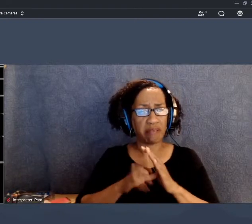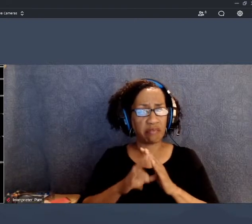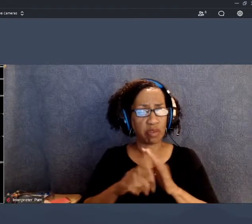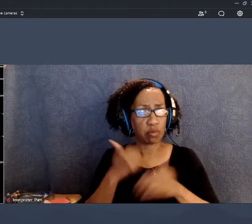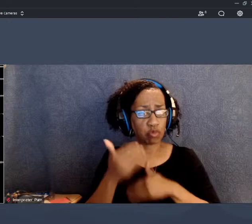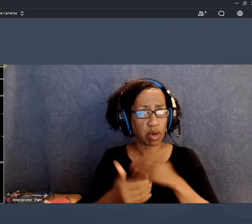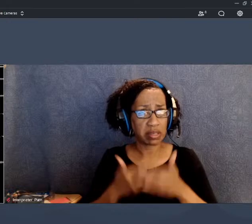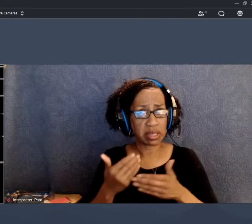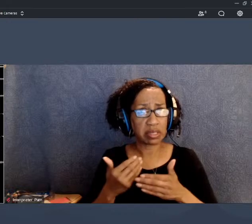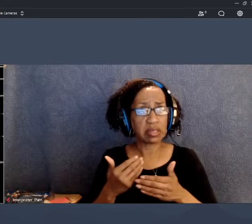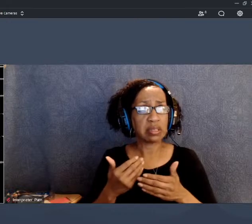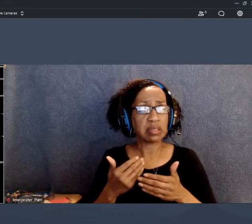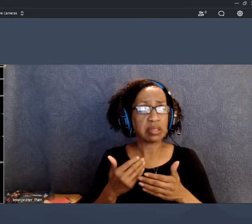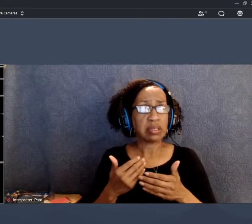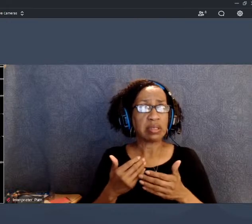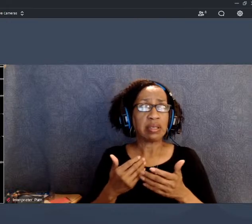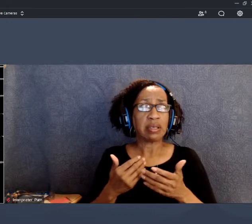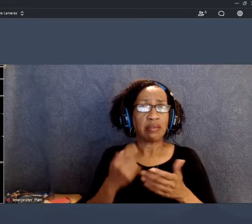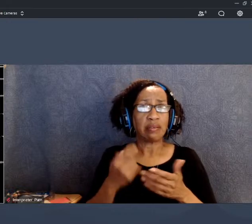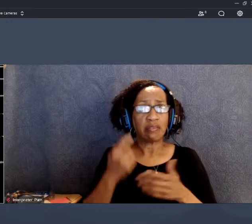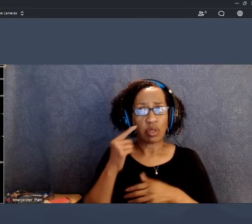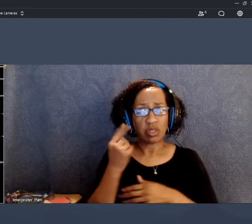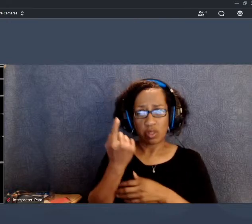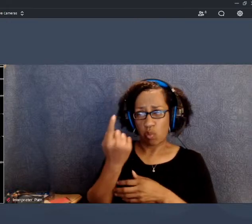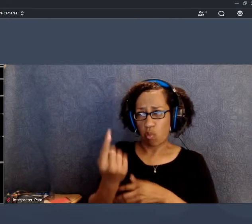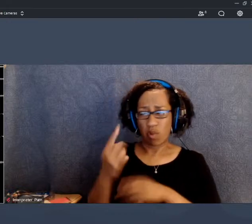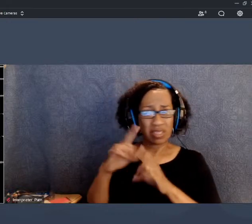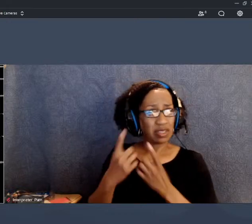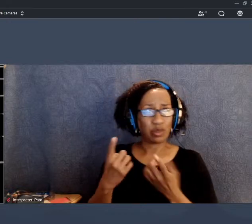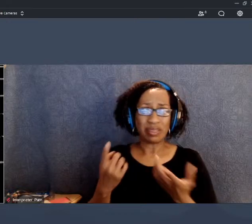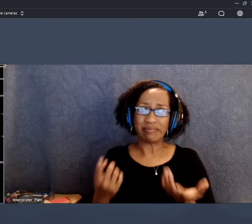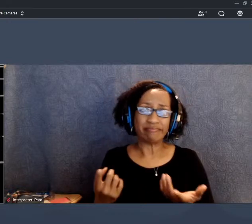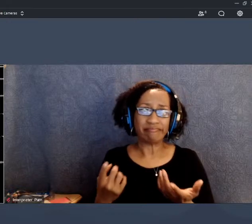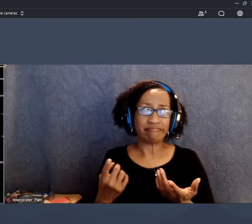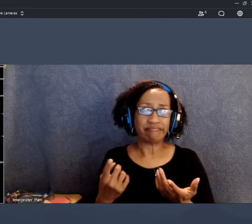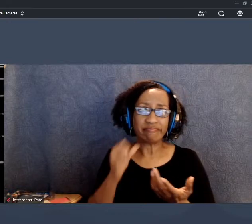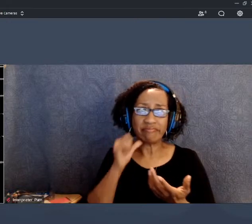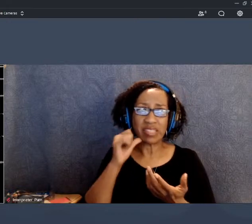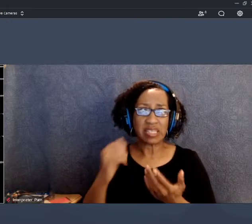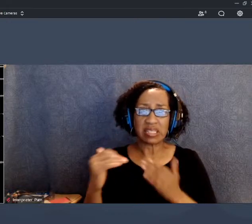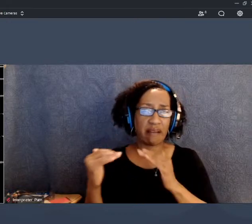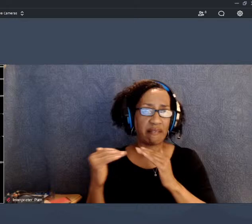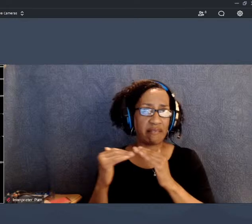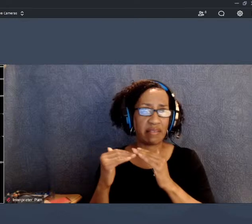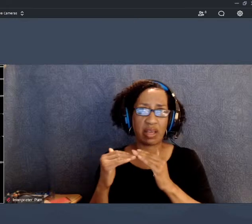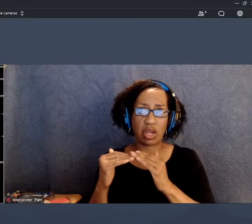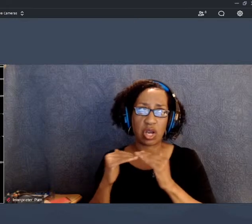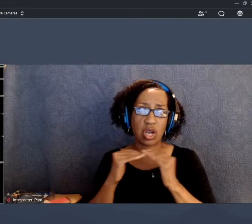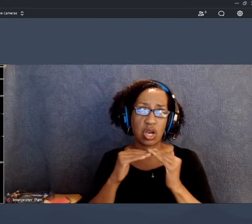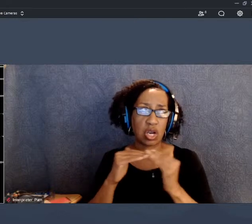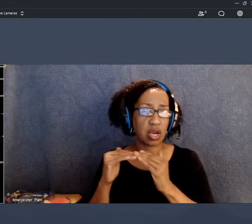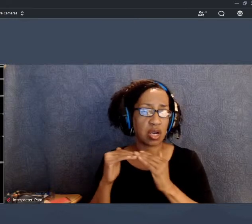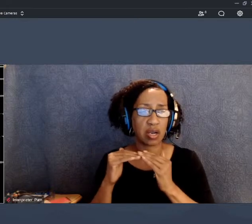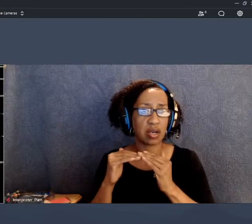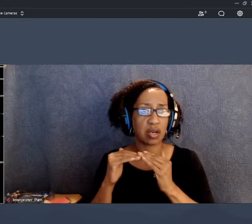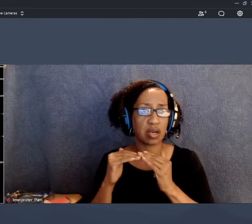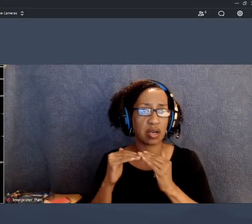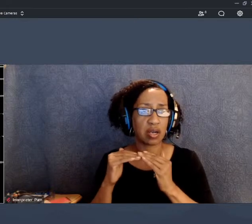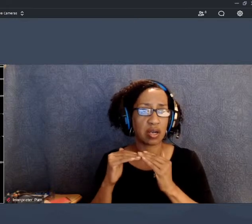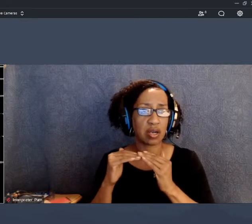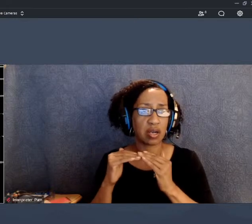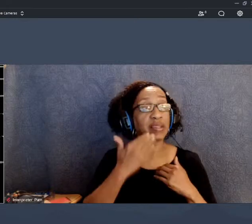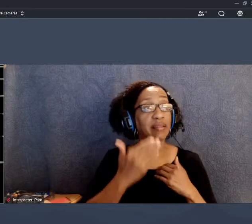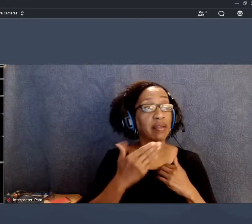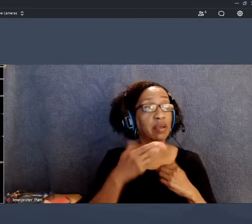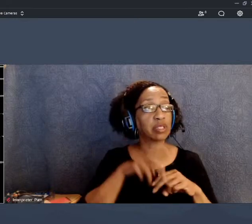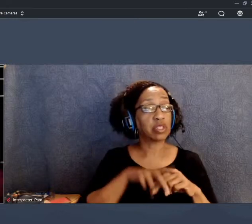okay with it. But to impose this just on one, I think it's an unfair precedent that we'd be setting with this. Thank you, Mr. Chairman. Thank you,